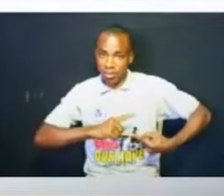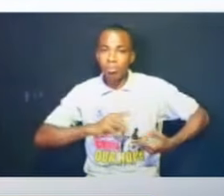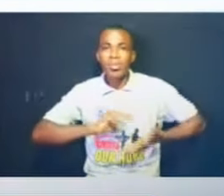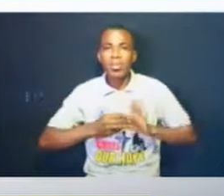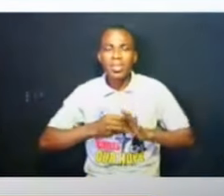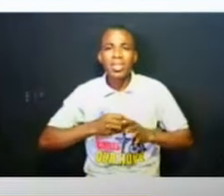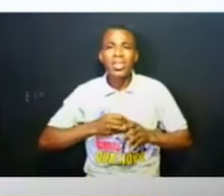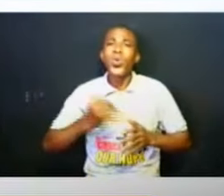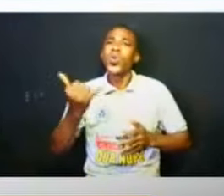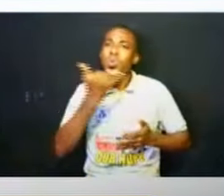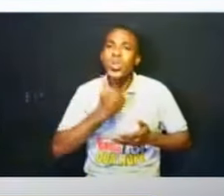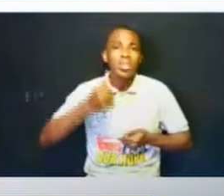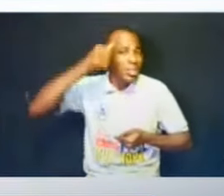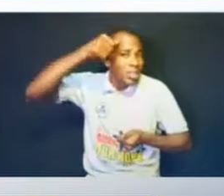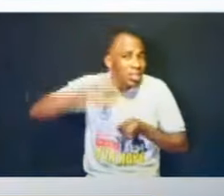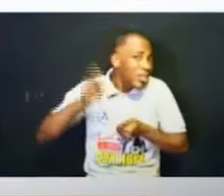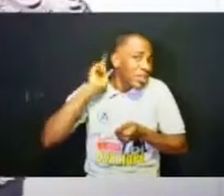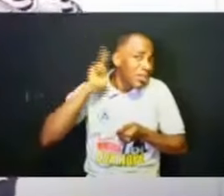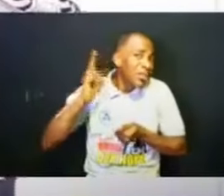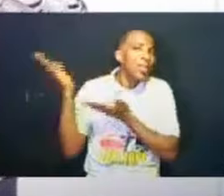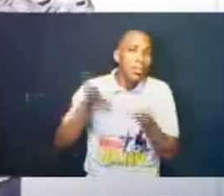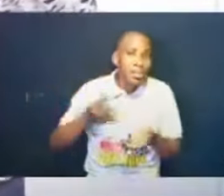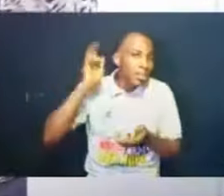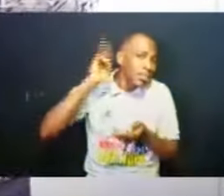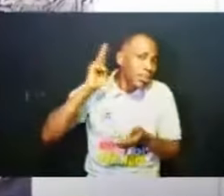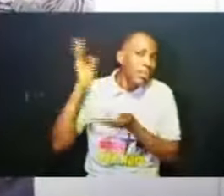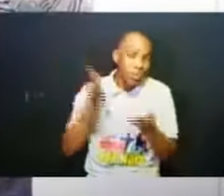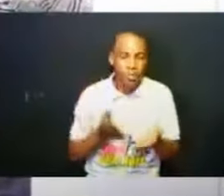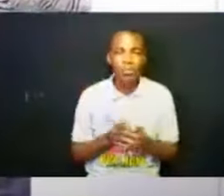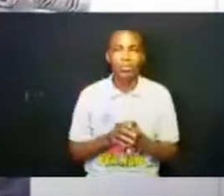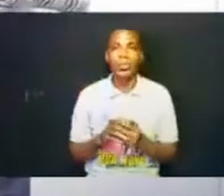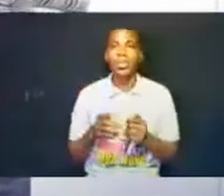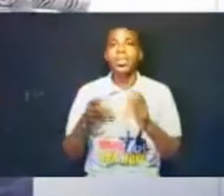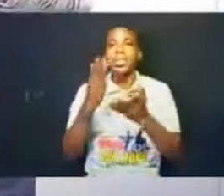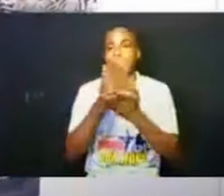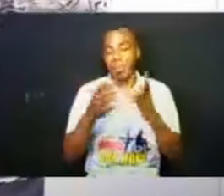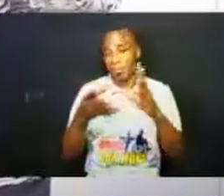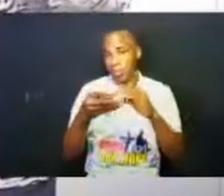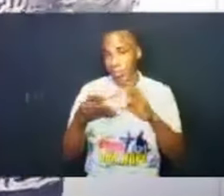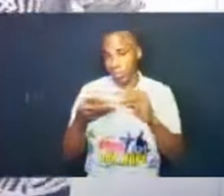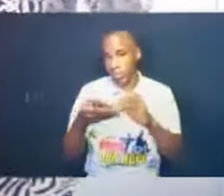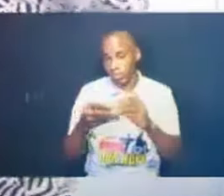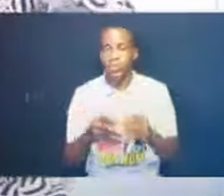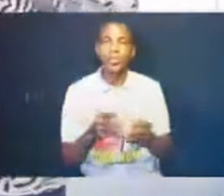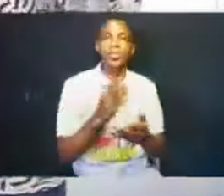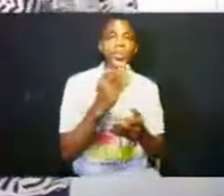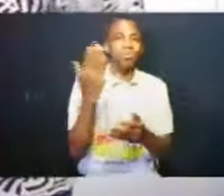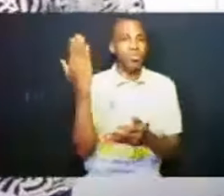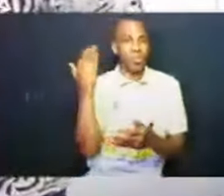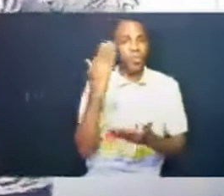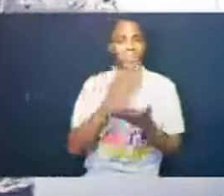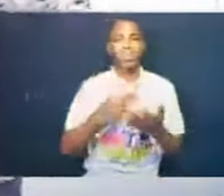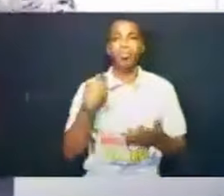Mm-hmm. I was asked to go and arbitrate between these two pastors. I